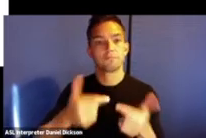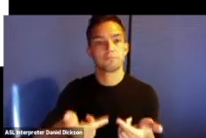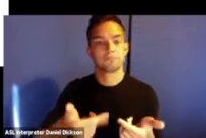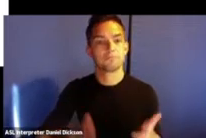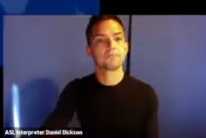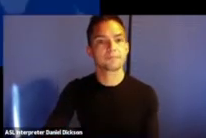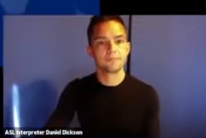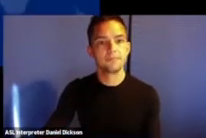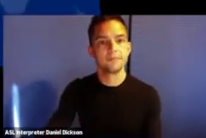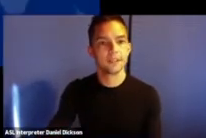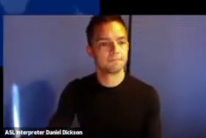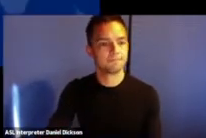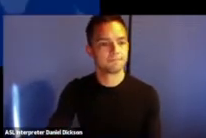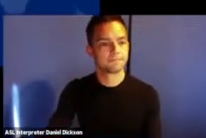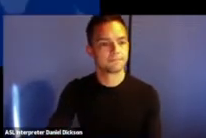Stop sharing.